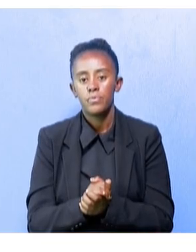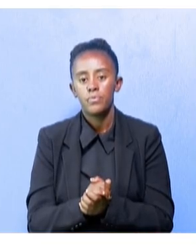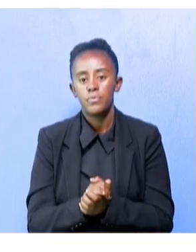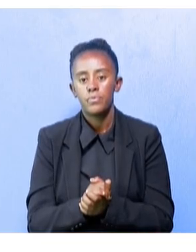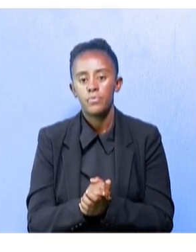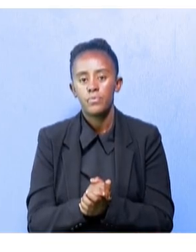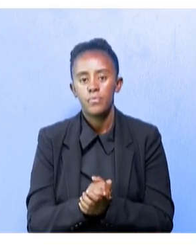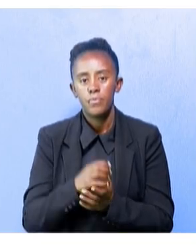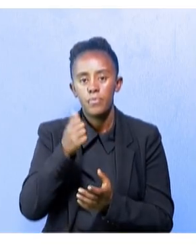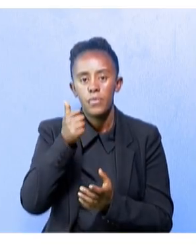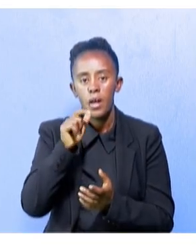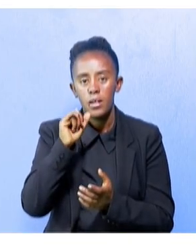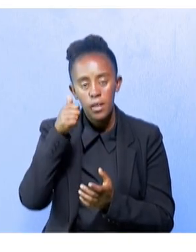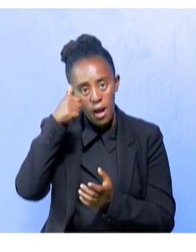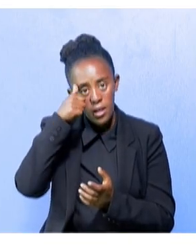Ali.